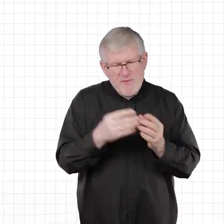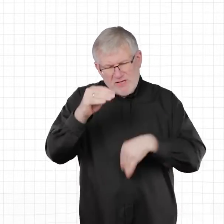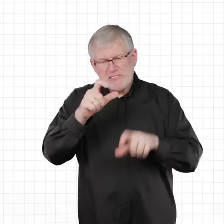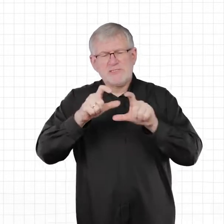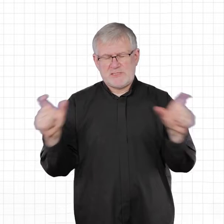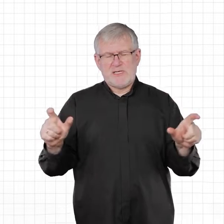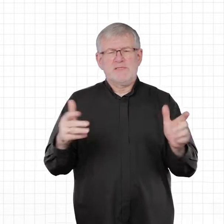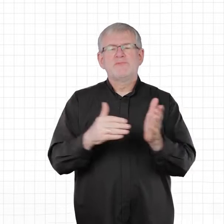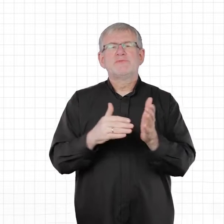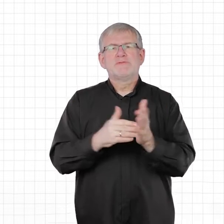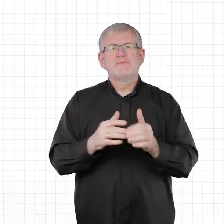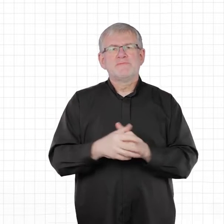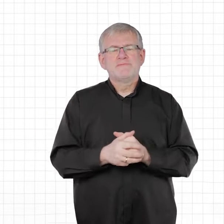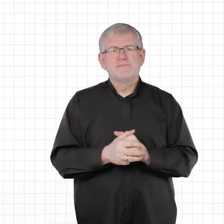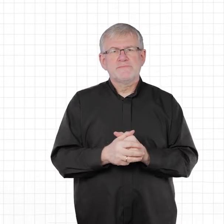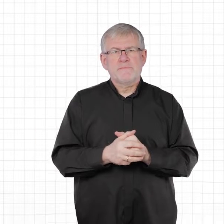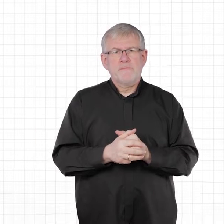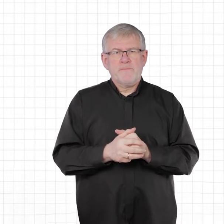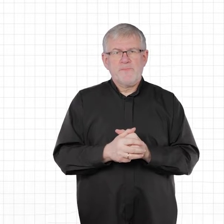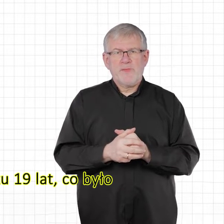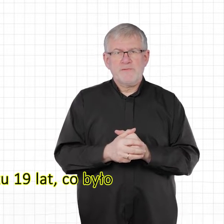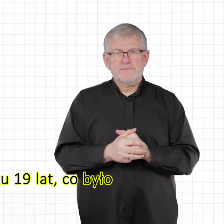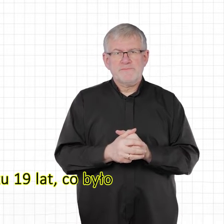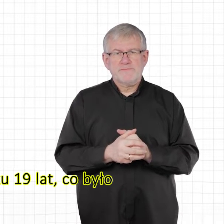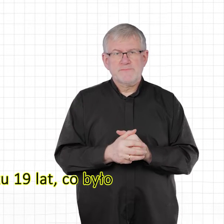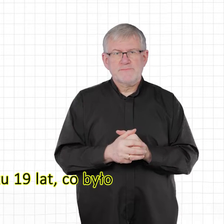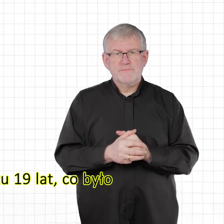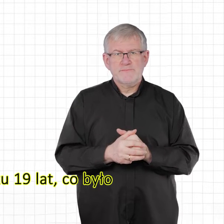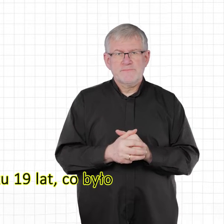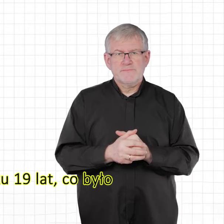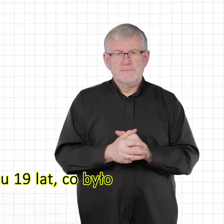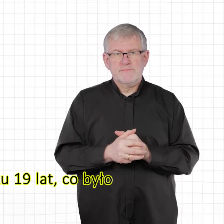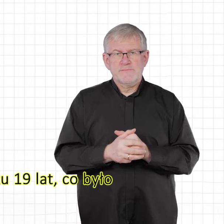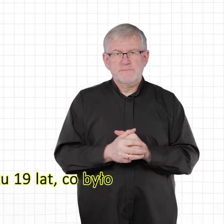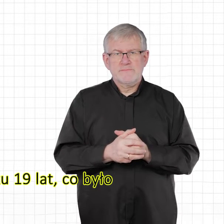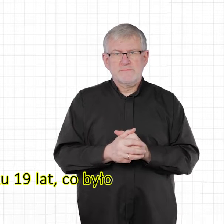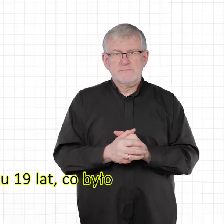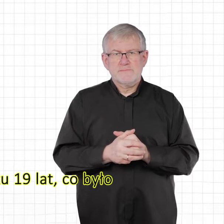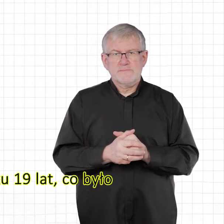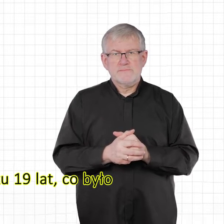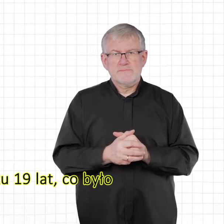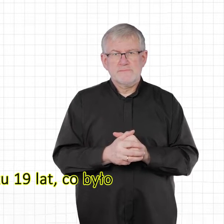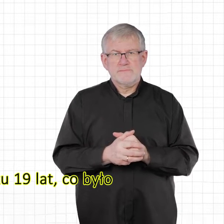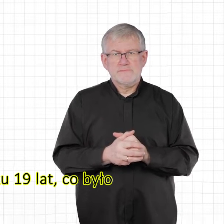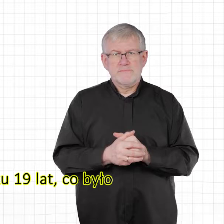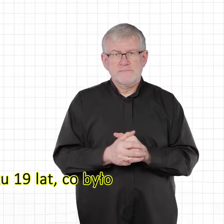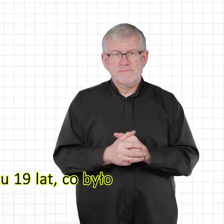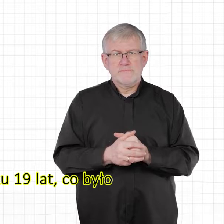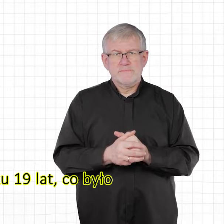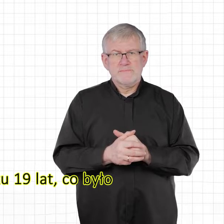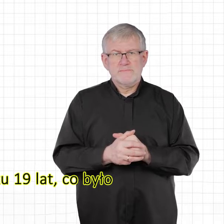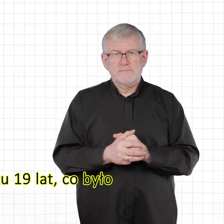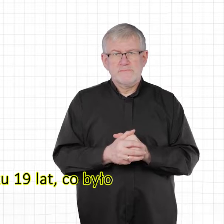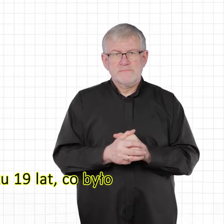example, just taking a very personal example. My mother got married and started to have children when she was 19, which